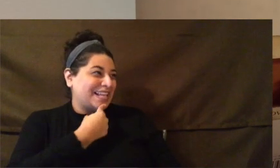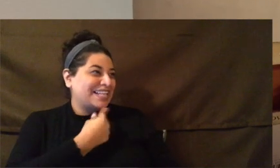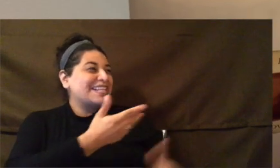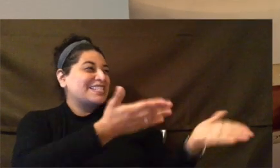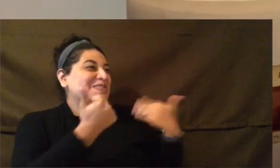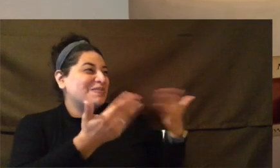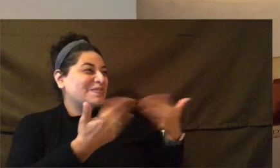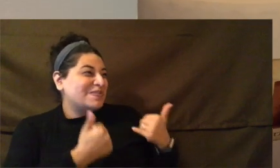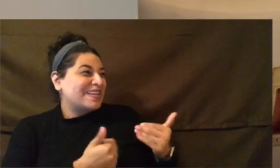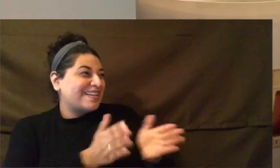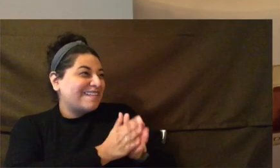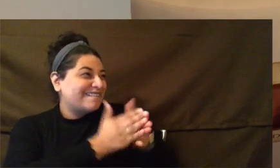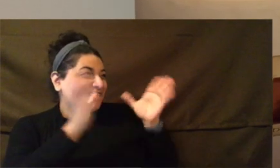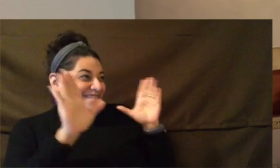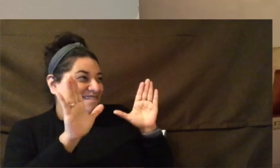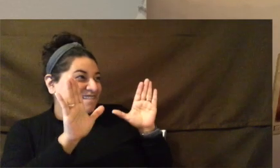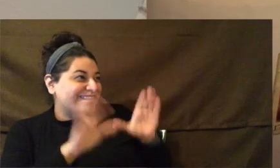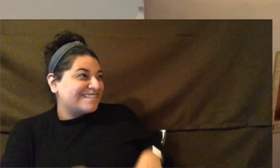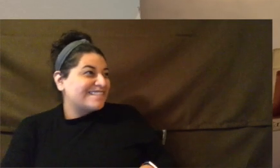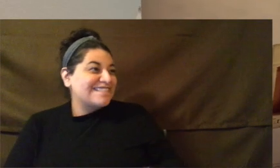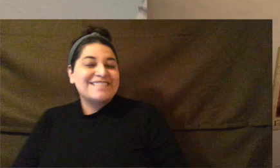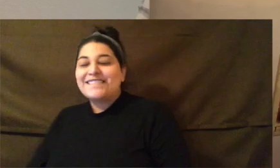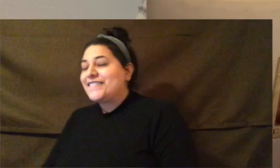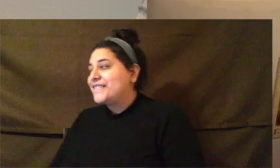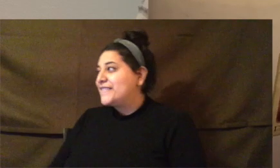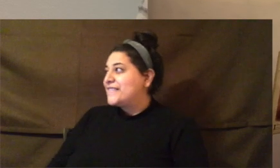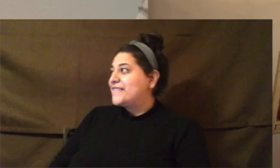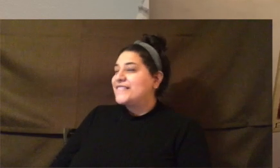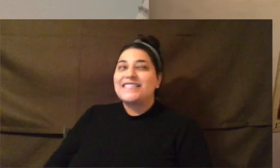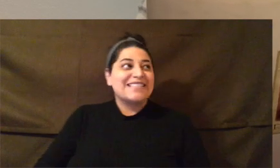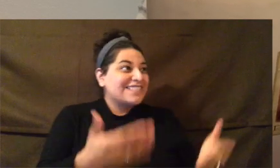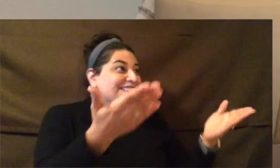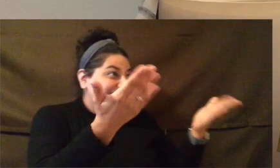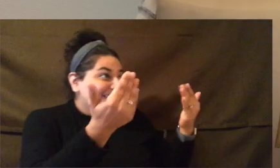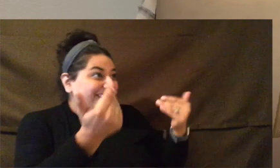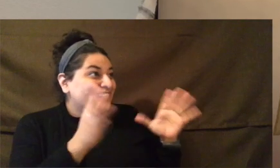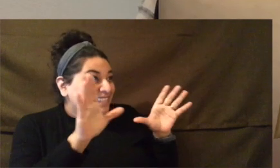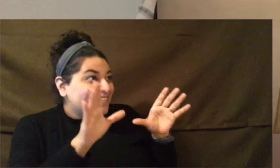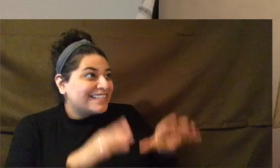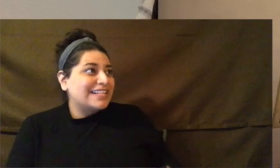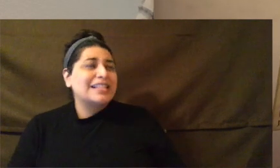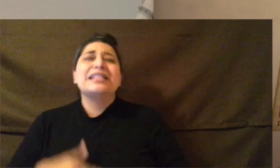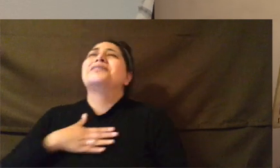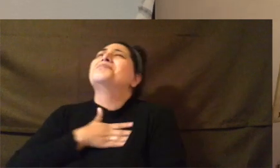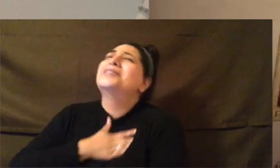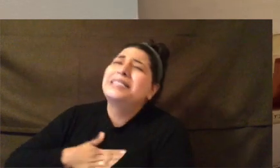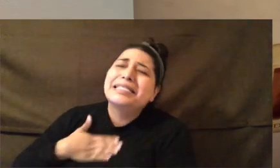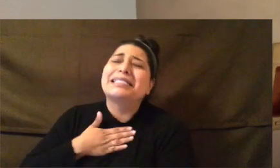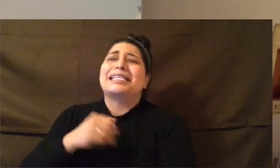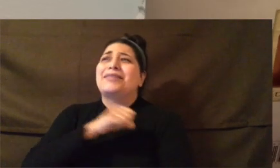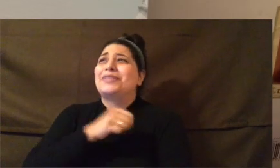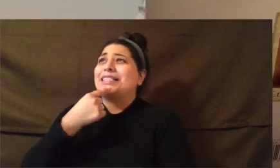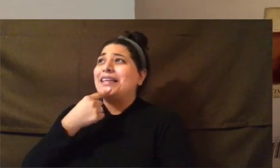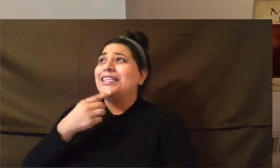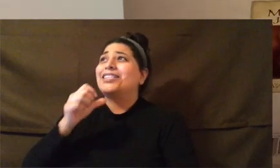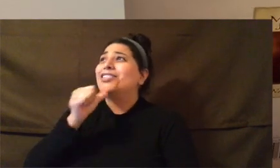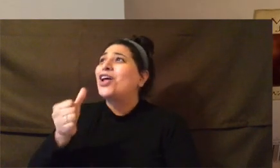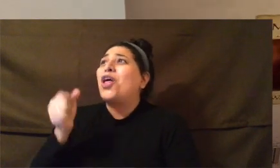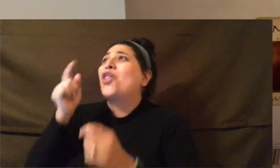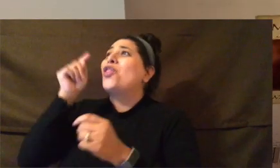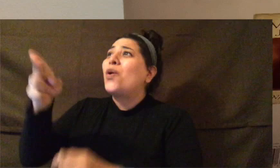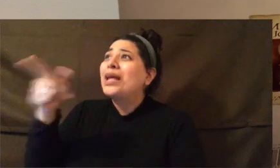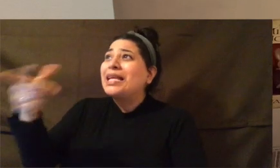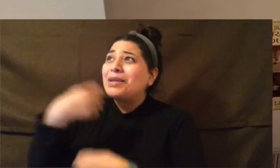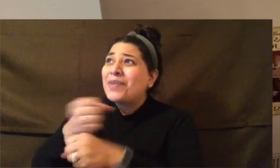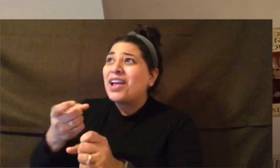him to me." He clapped his hands together and then held them open. "Toss him," he said. "Please," cried Abilene.